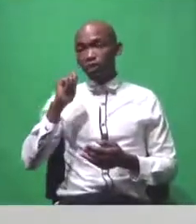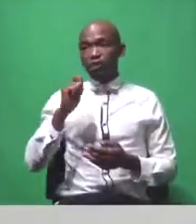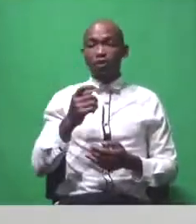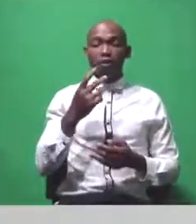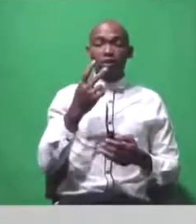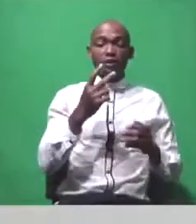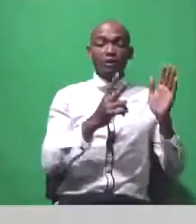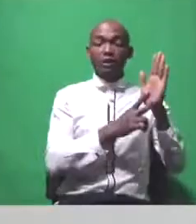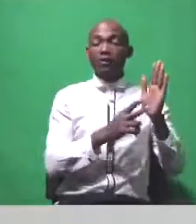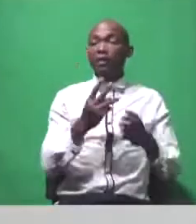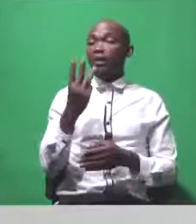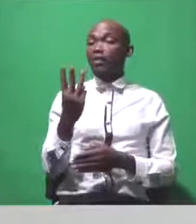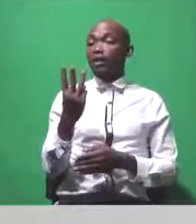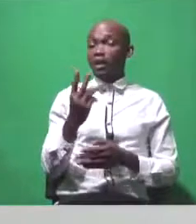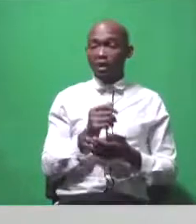7.23.